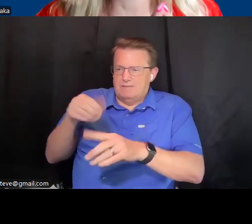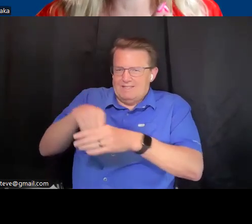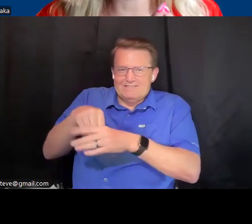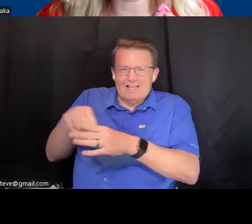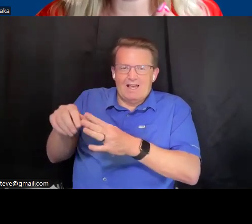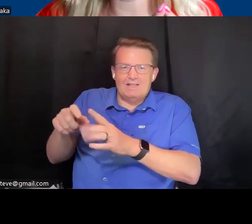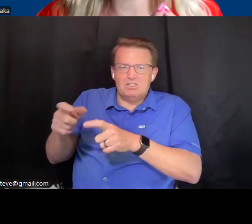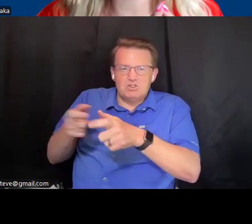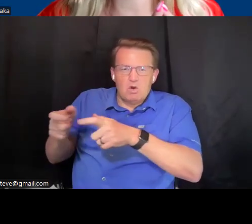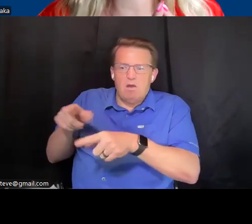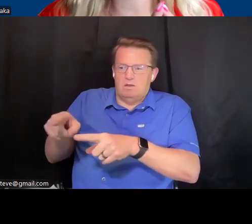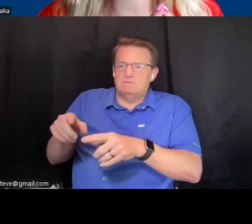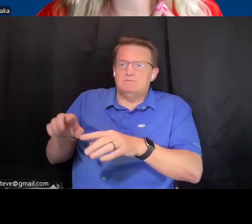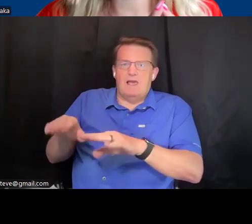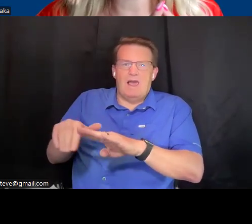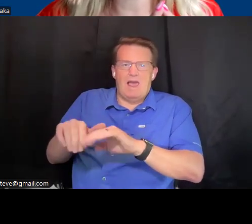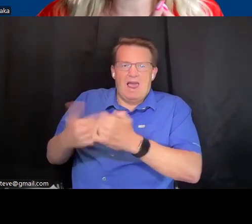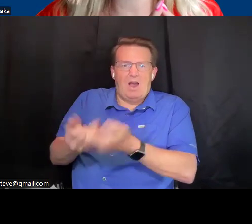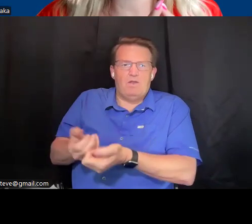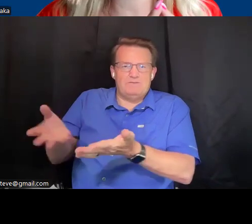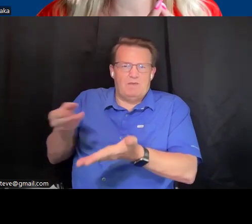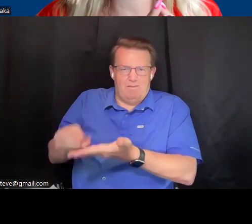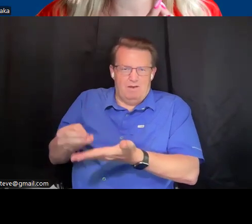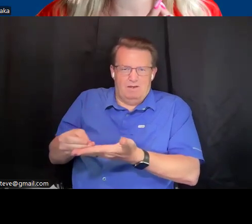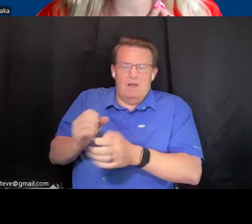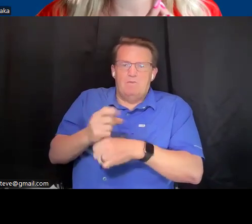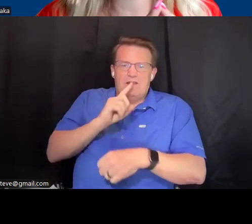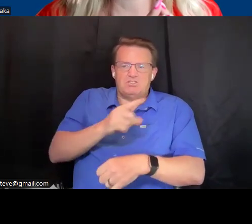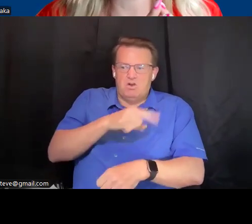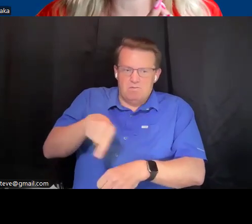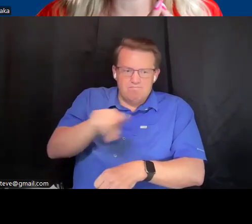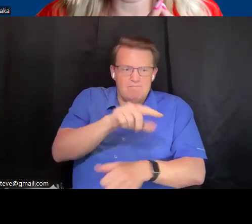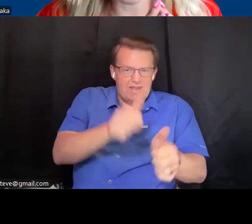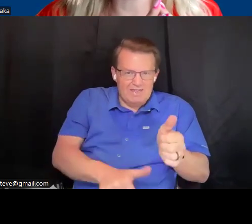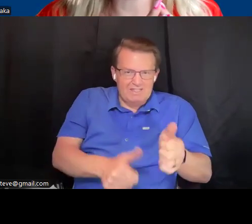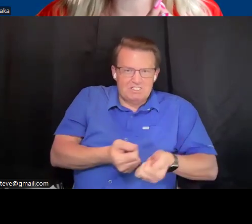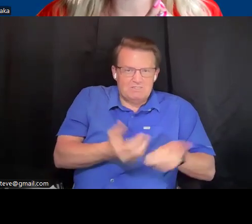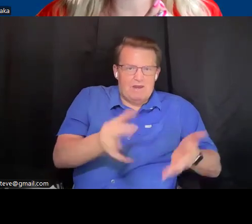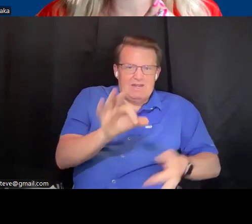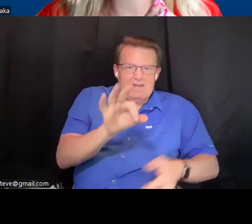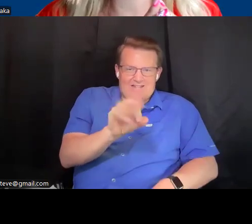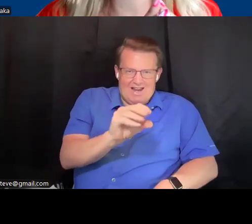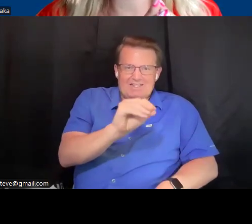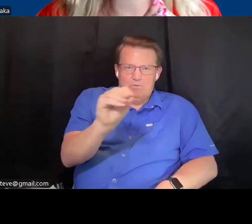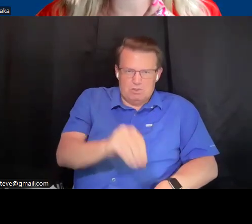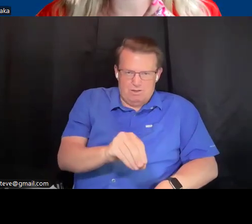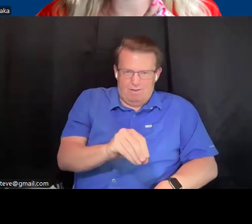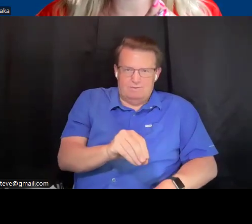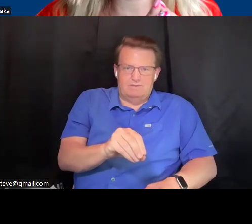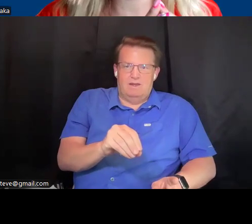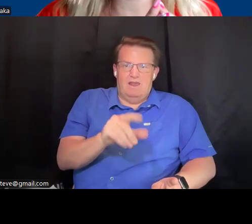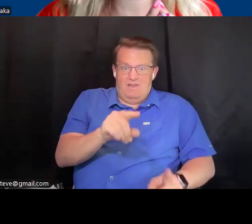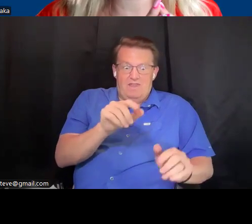and ensuring our partners are spending 90% of the funding provided to them and that they have the means and capabilities to expend their